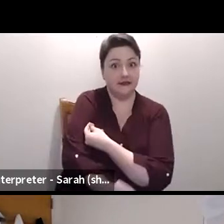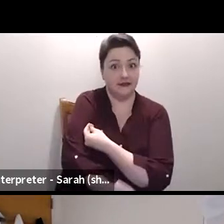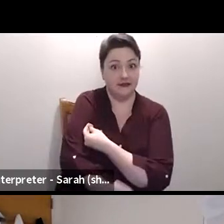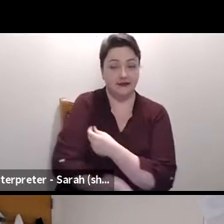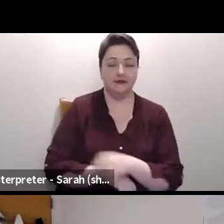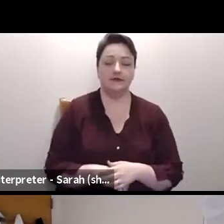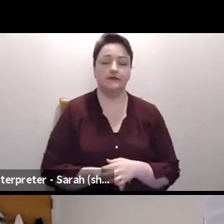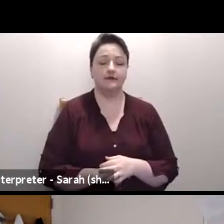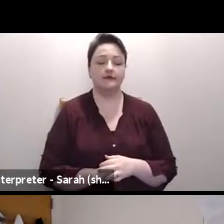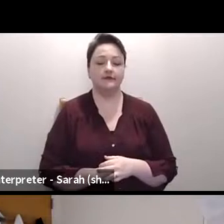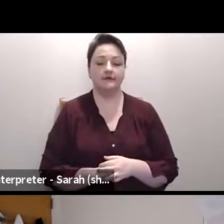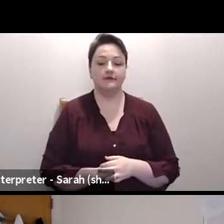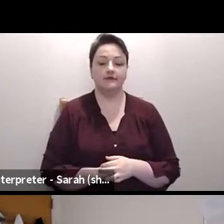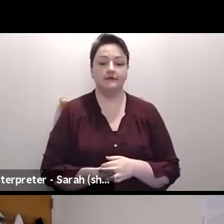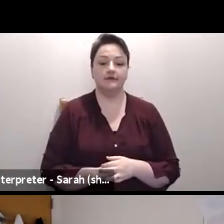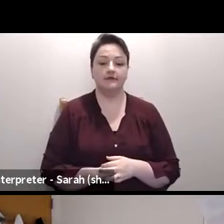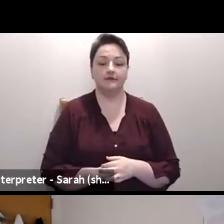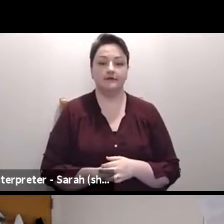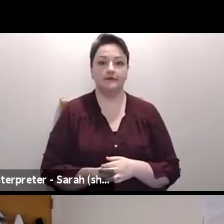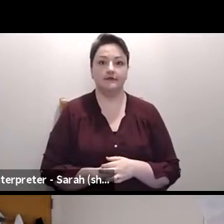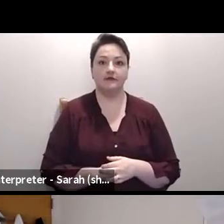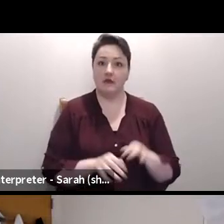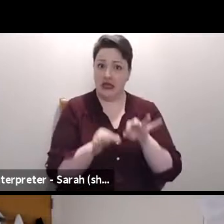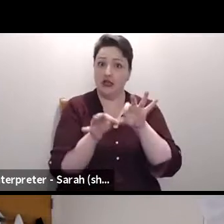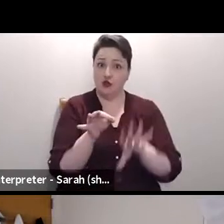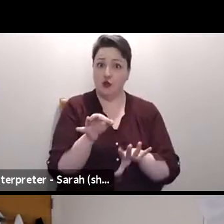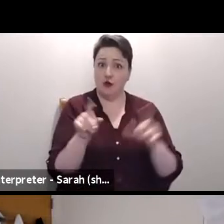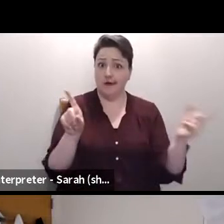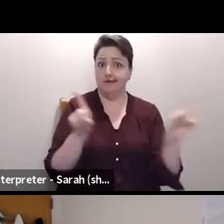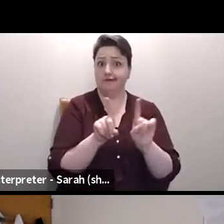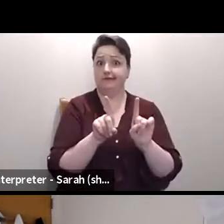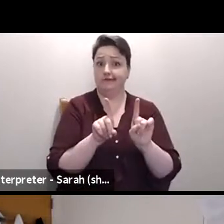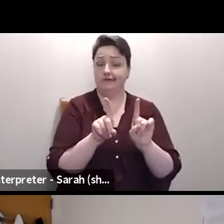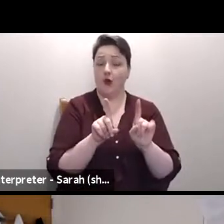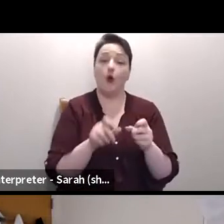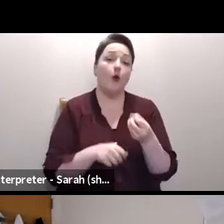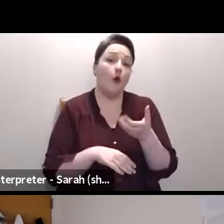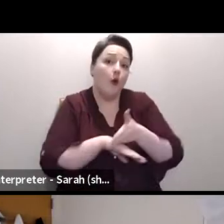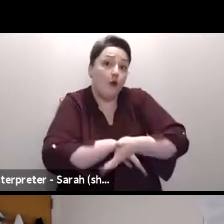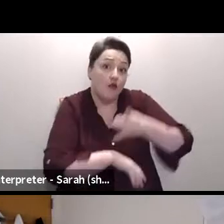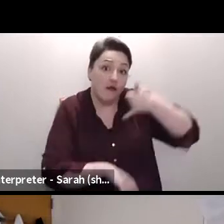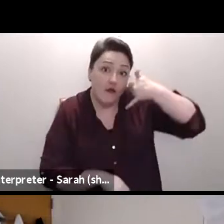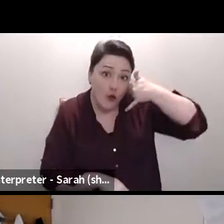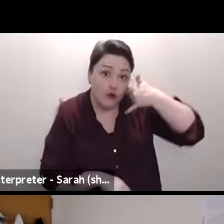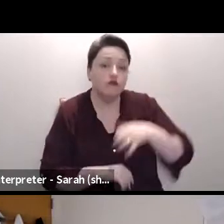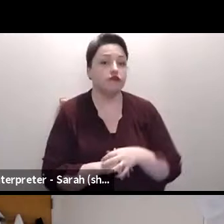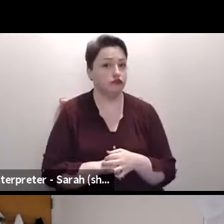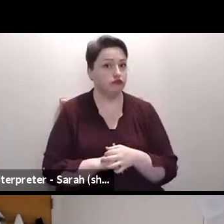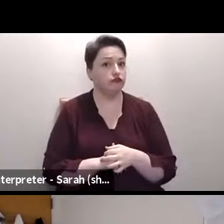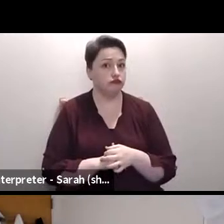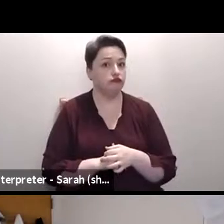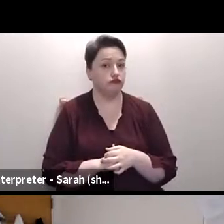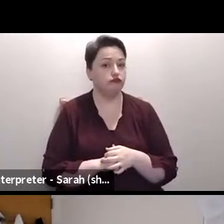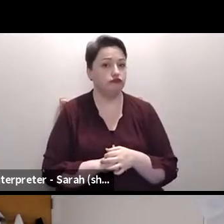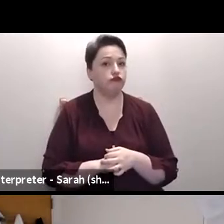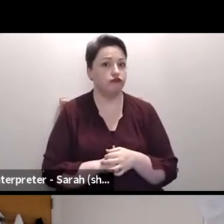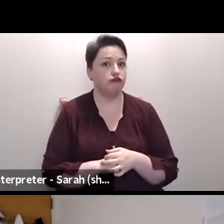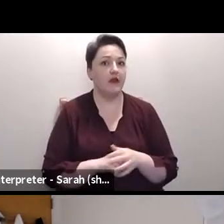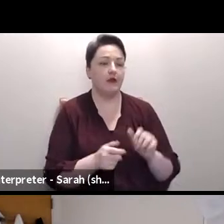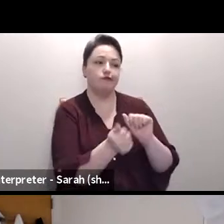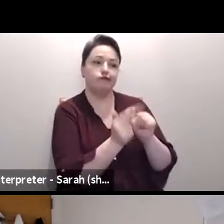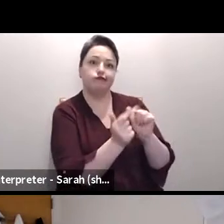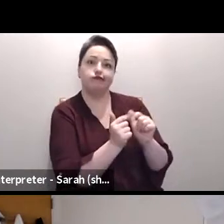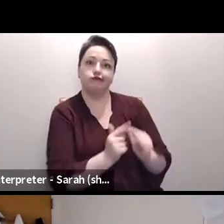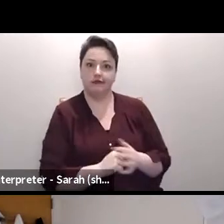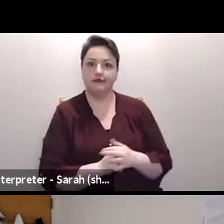there are interpreters available by phone to translate for them.